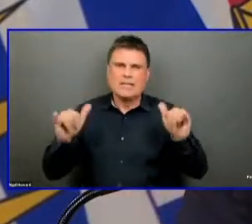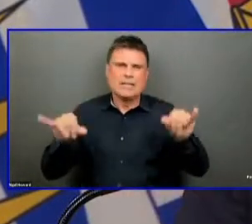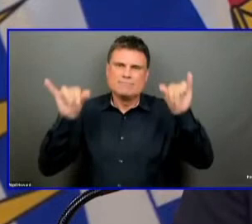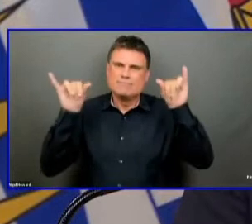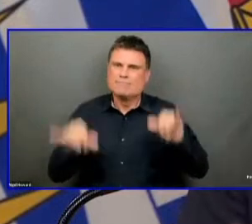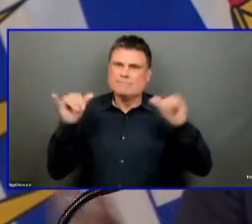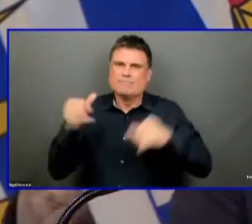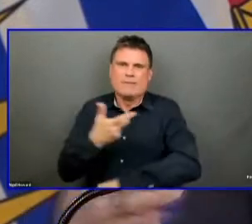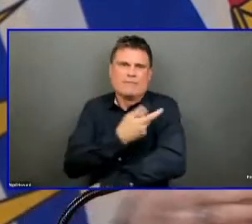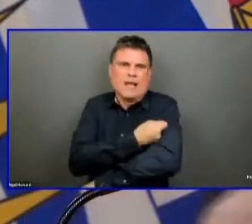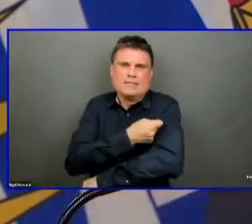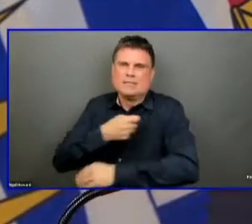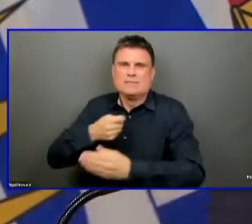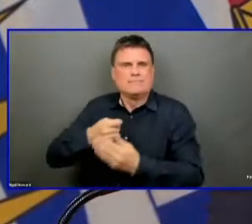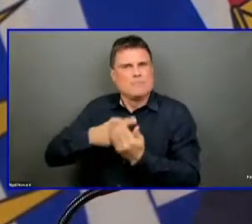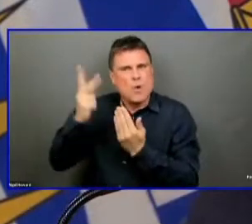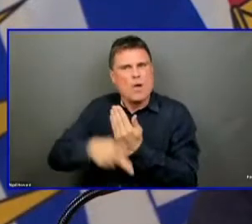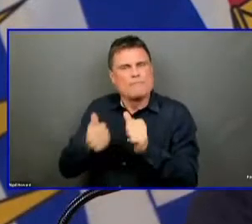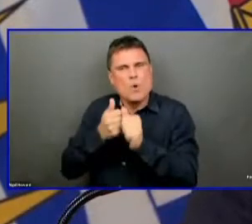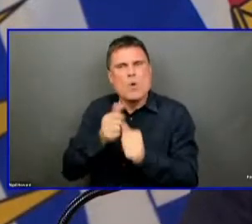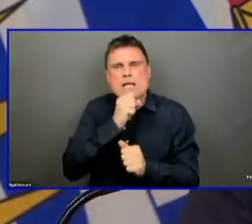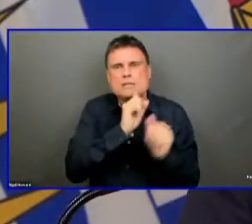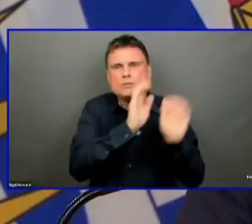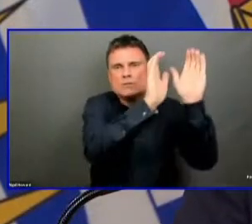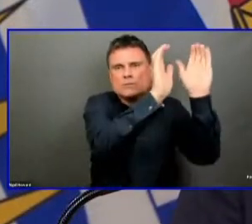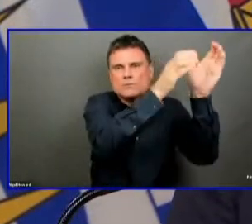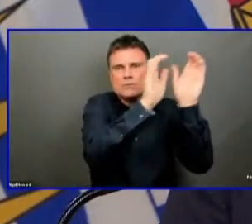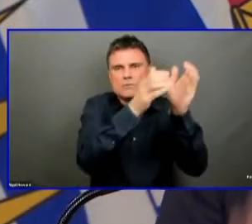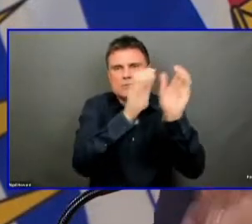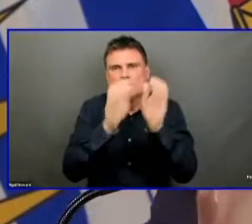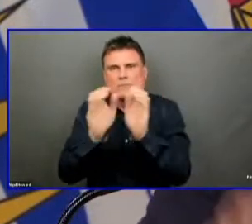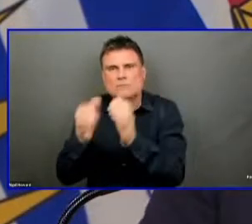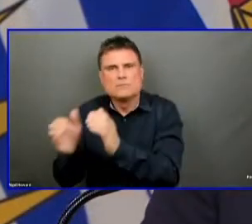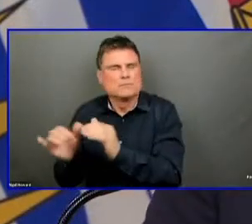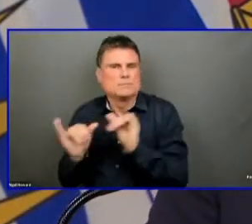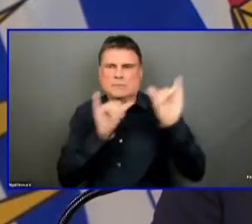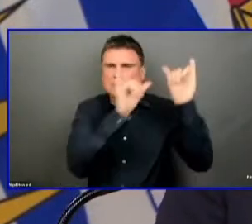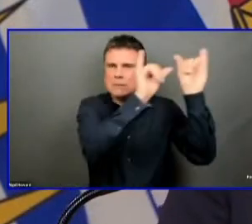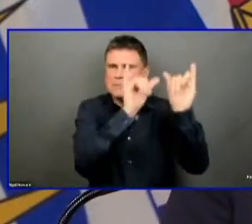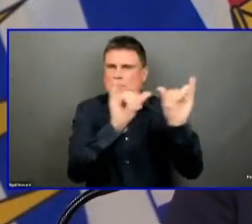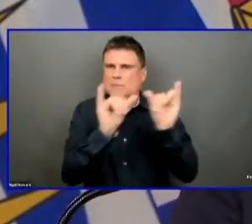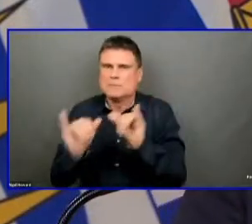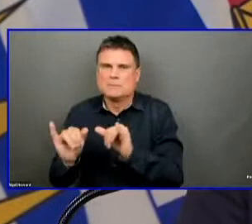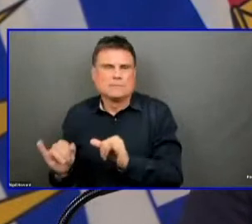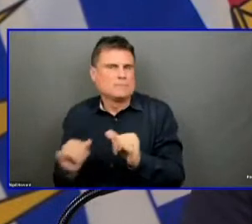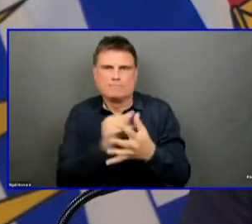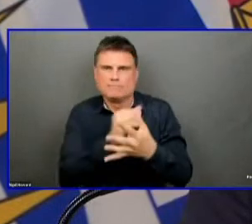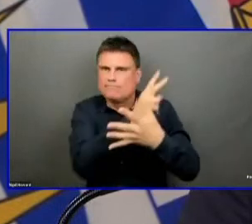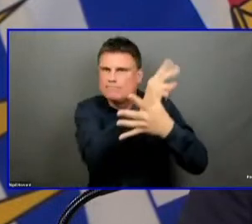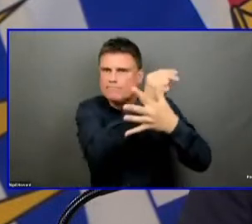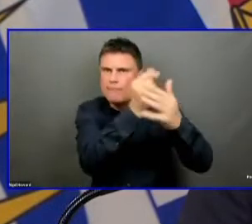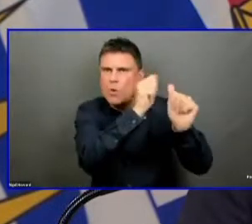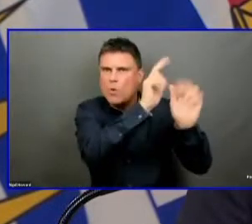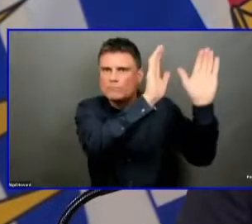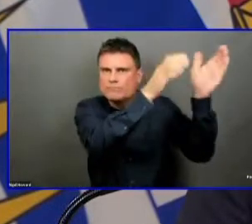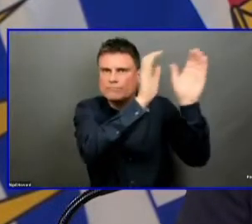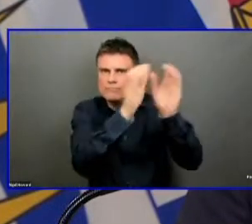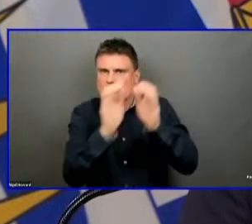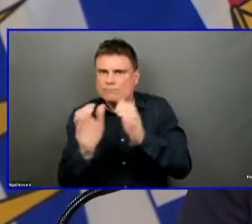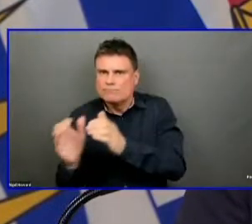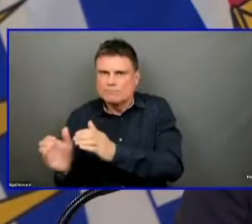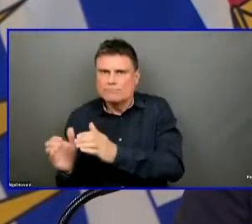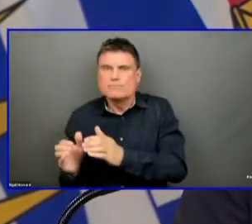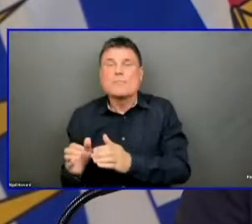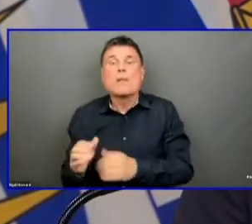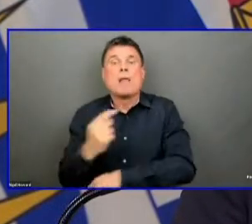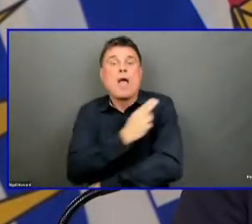in particular. But, they all converge at one point. And that's why we've been targeting the AstraZeneca that we have